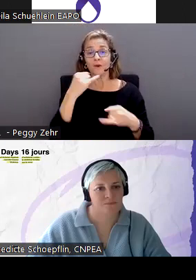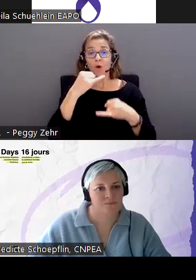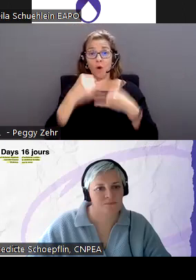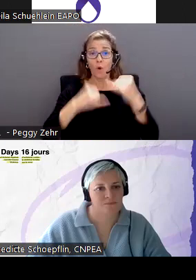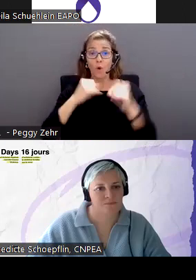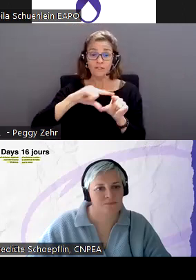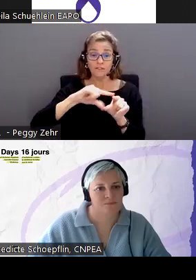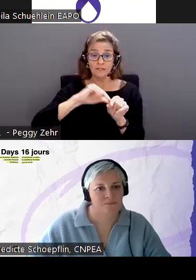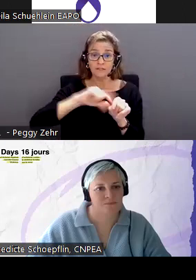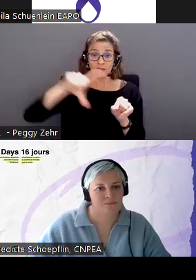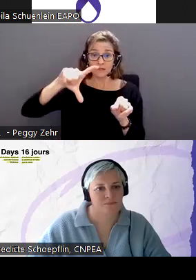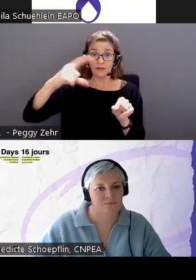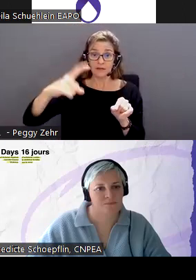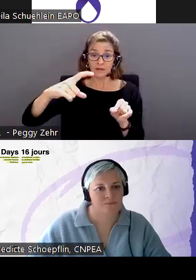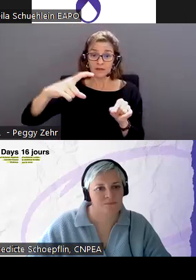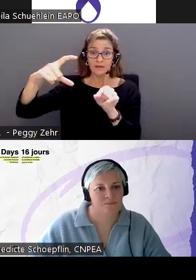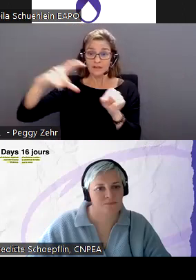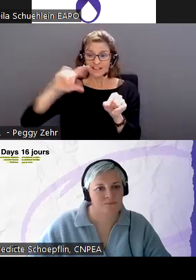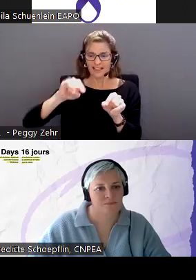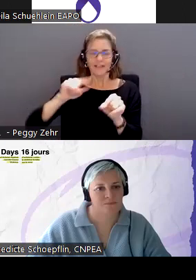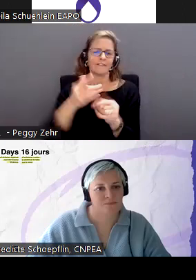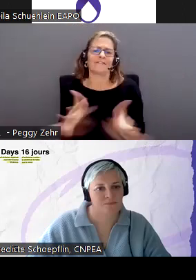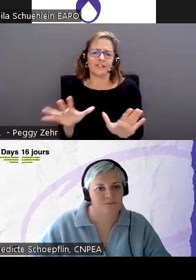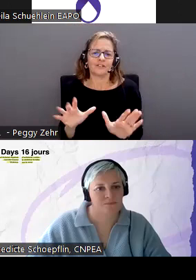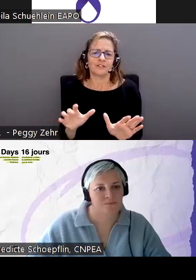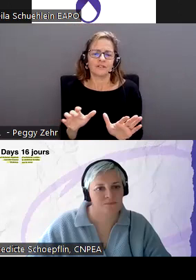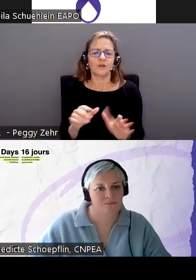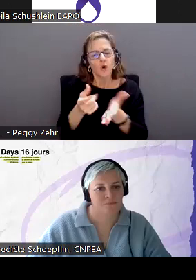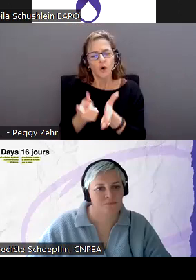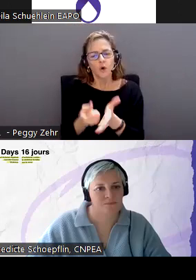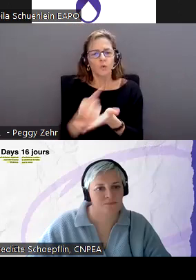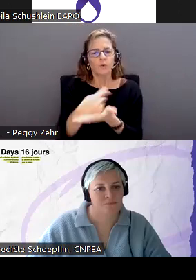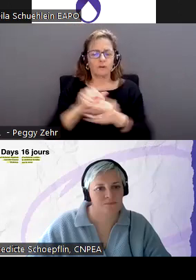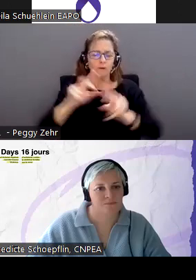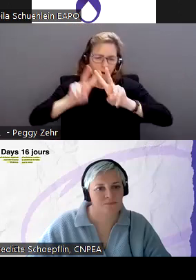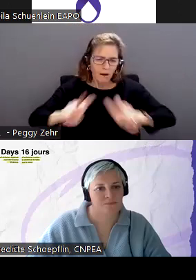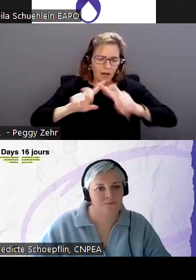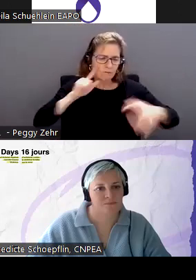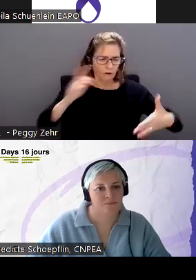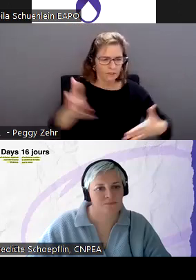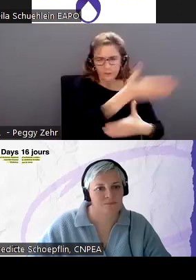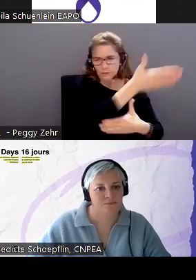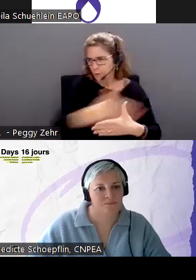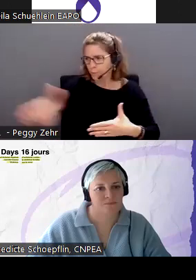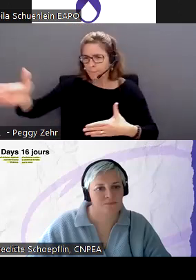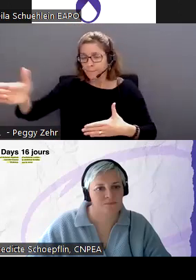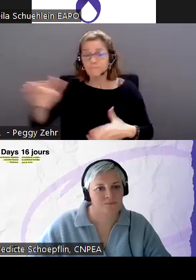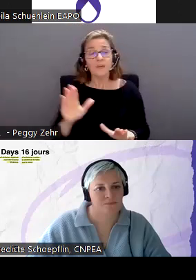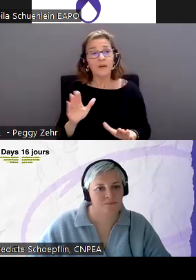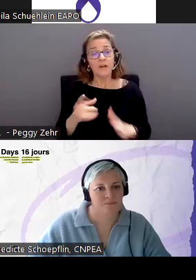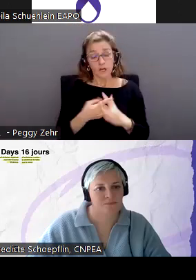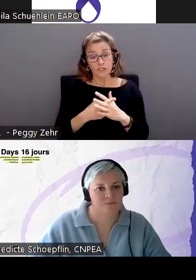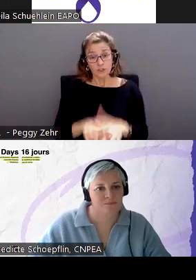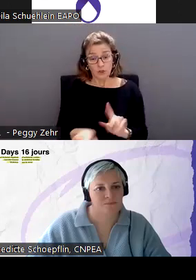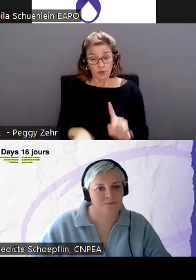little more about that as we go further on. And the starting point, I would say, has changed in some ways, not